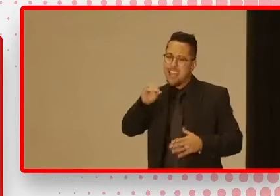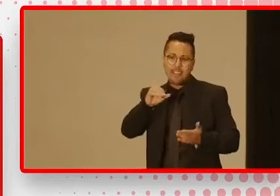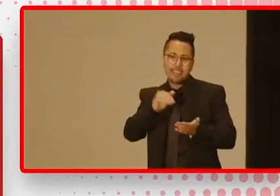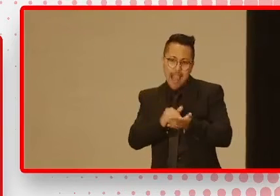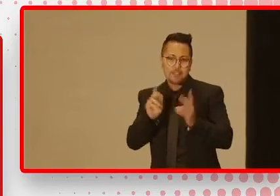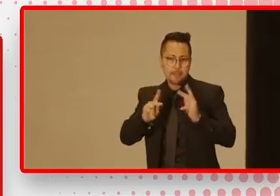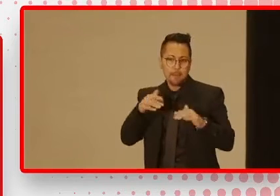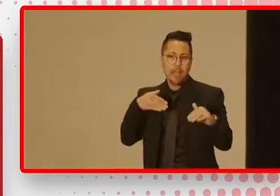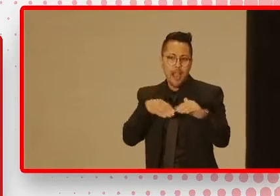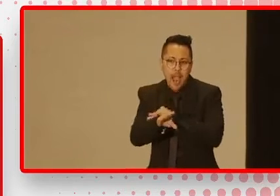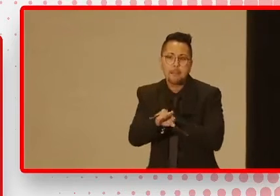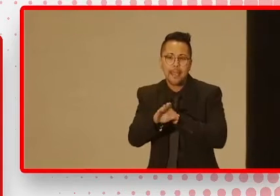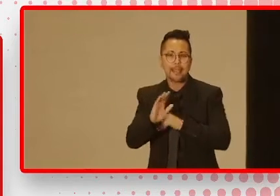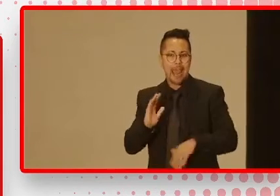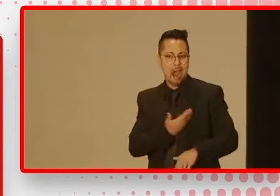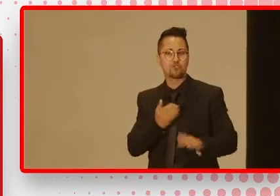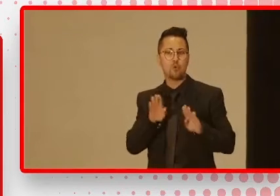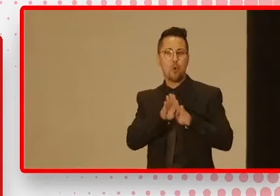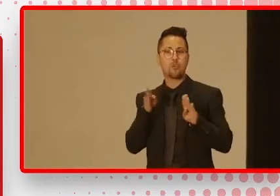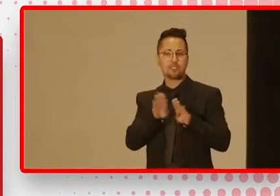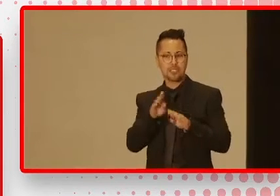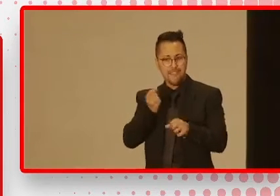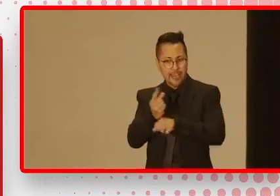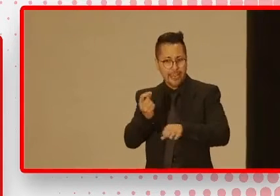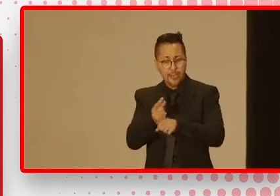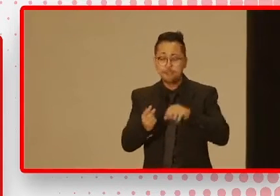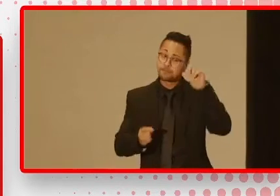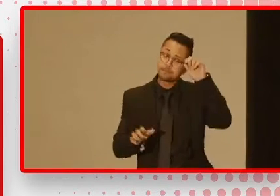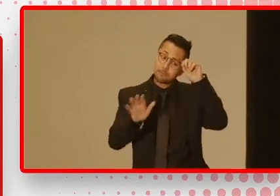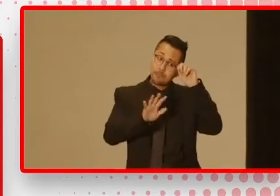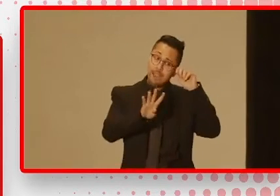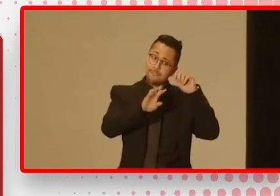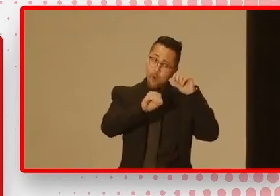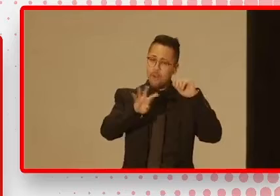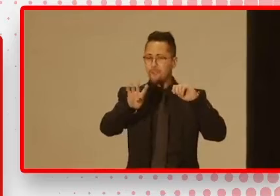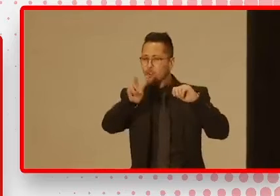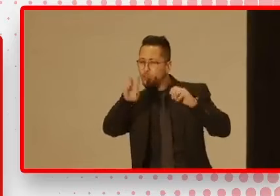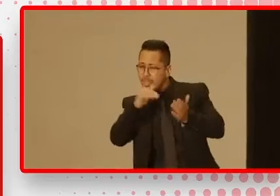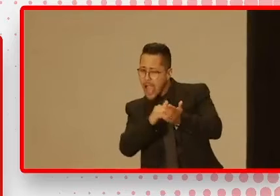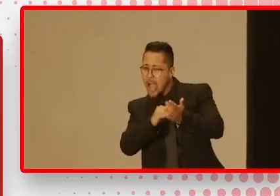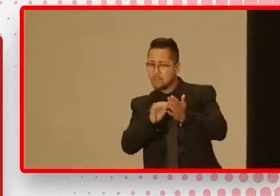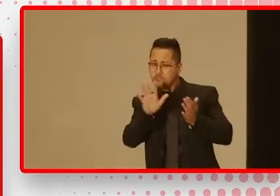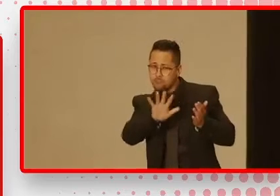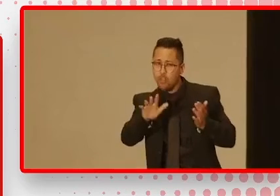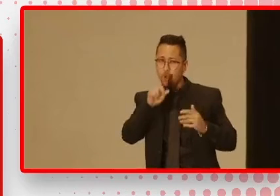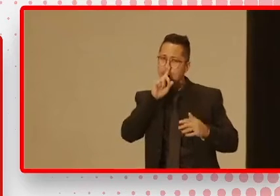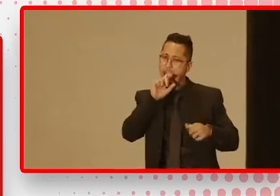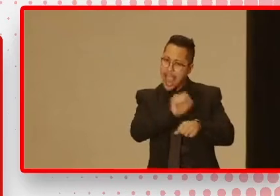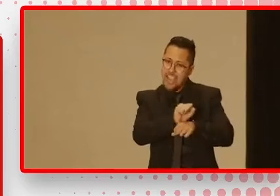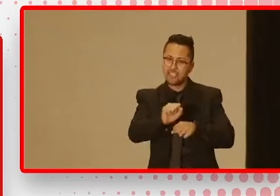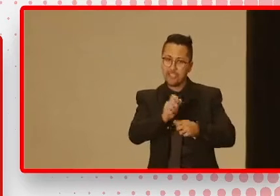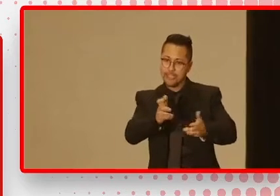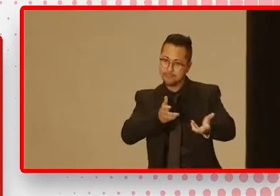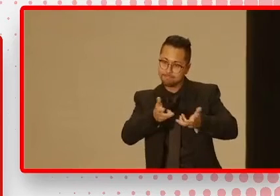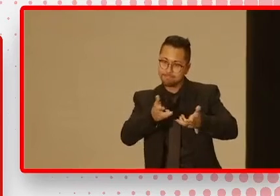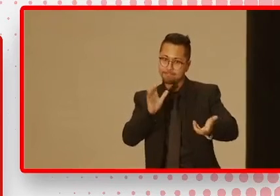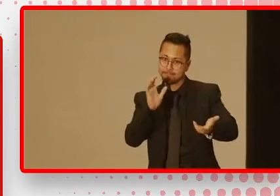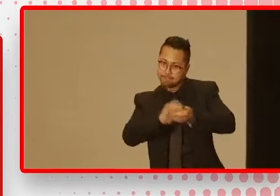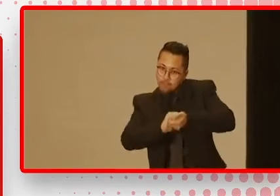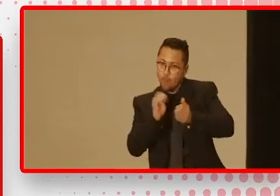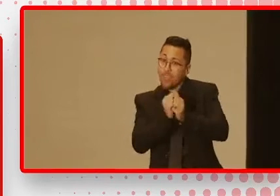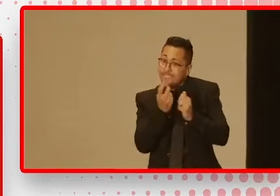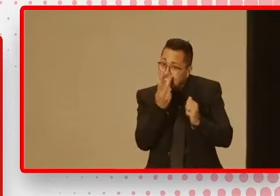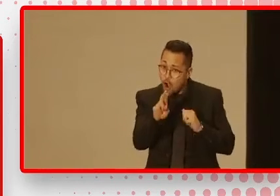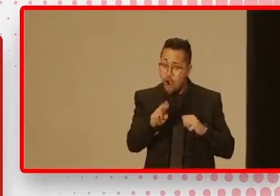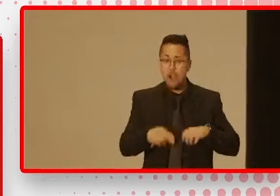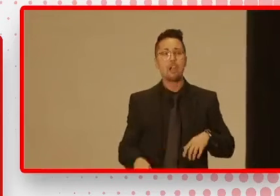year. Only about 42,000 of those are actually engaged with us. So we do have a lot